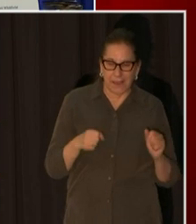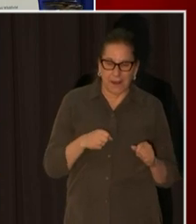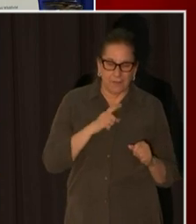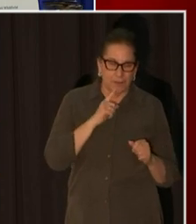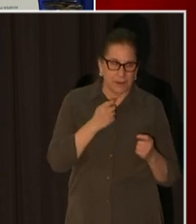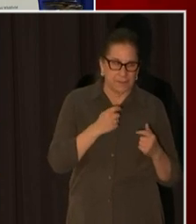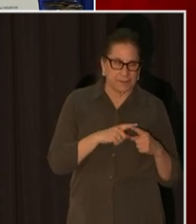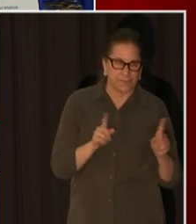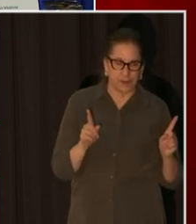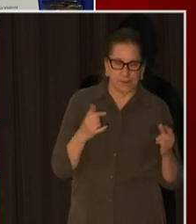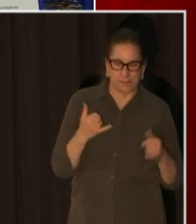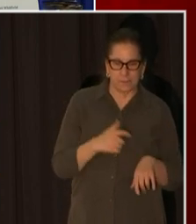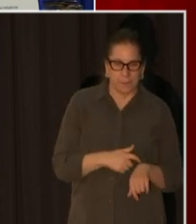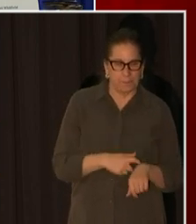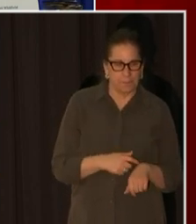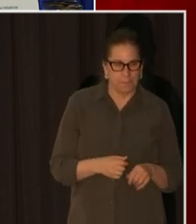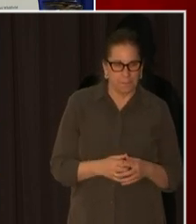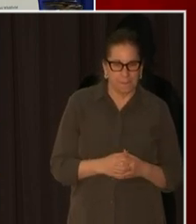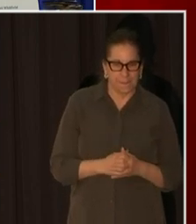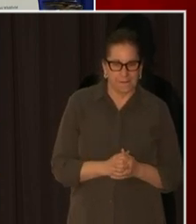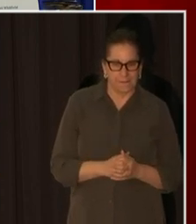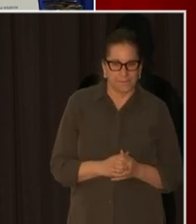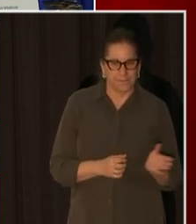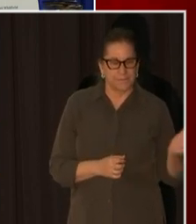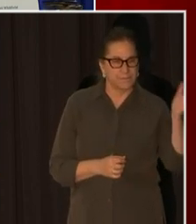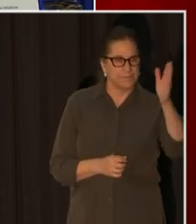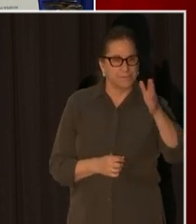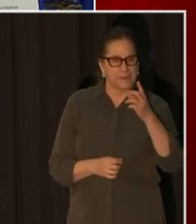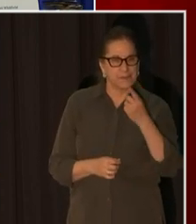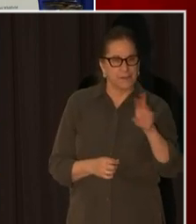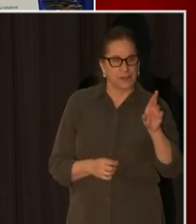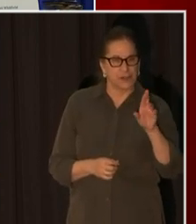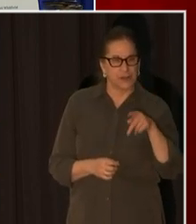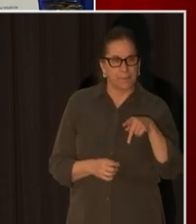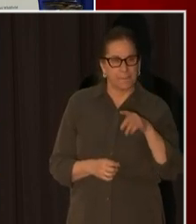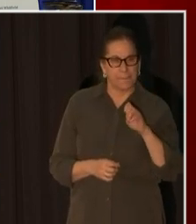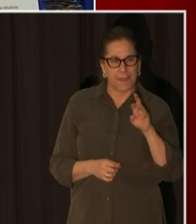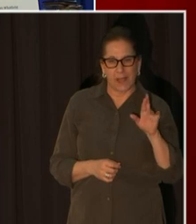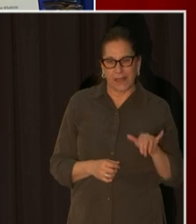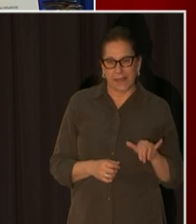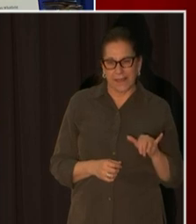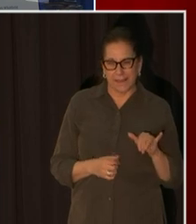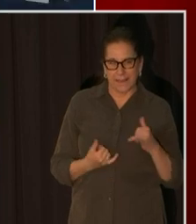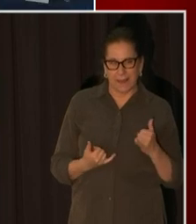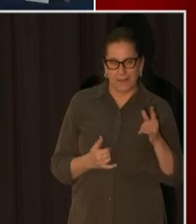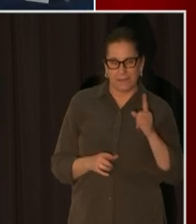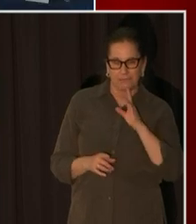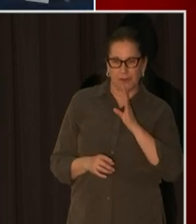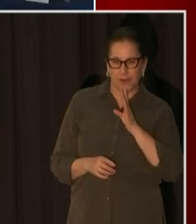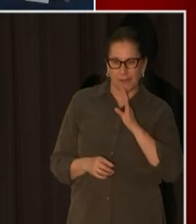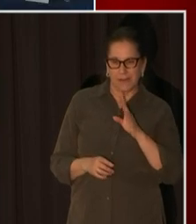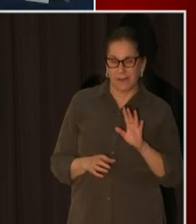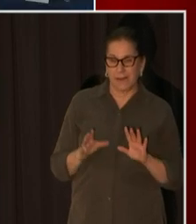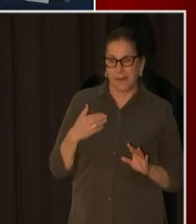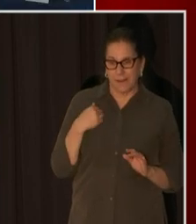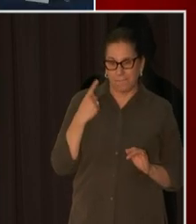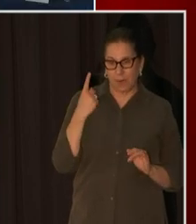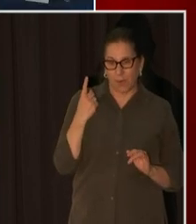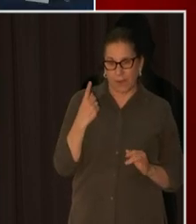opportunities, whether it's local or federal. I know you gave out your phone number, but then also the technical assistance centers. Well, so if